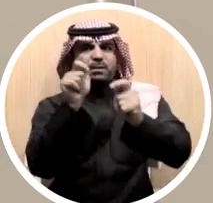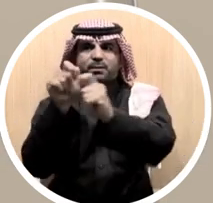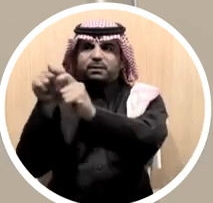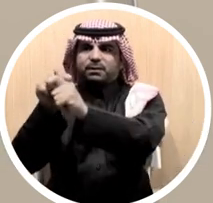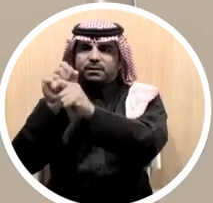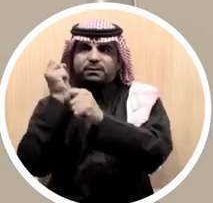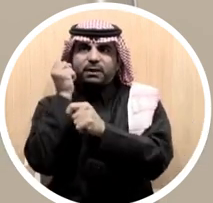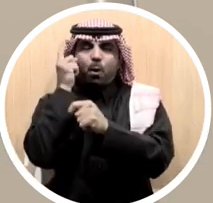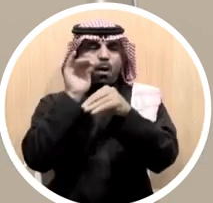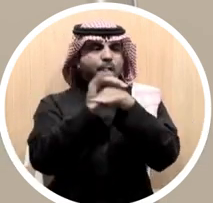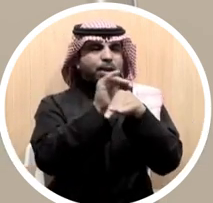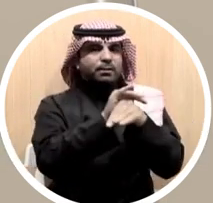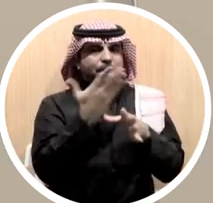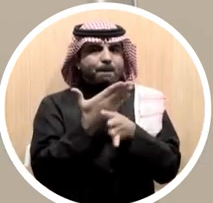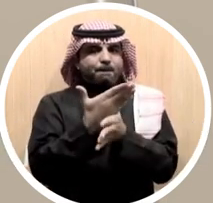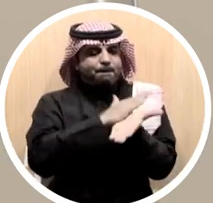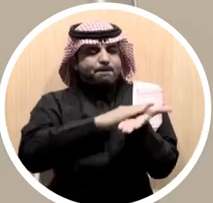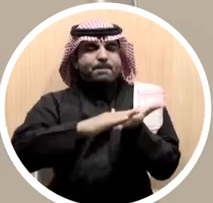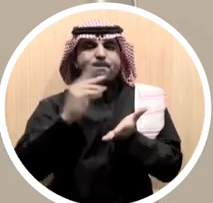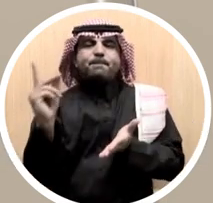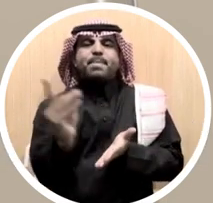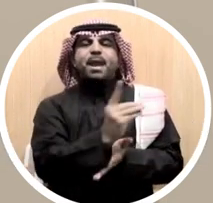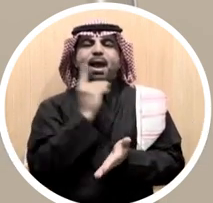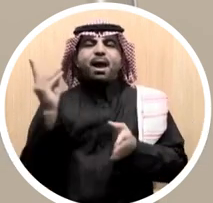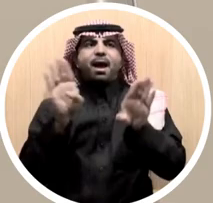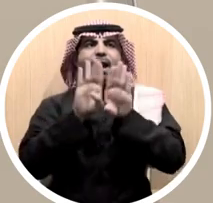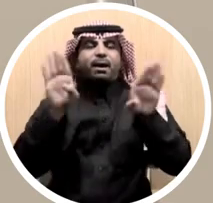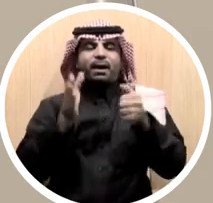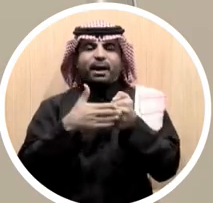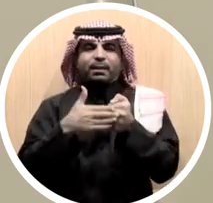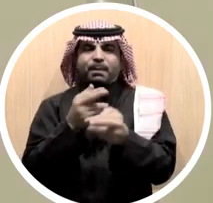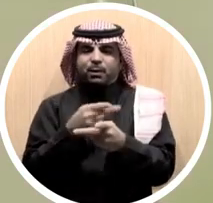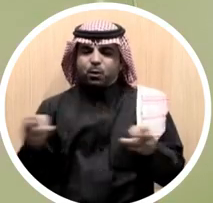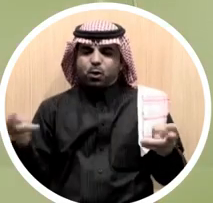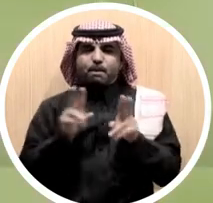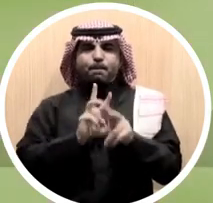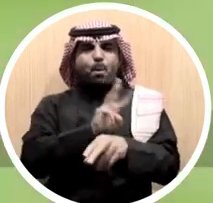benefits Sami enjoys. Wheelchair, ramps, and desk equipment.